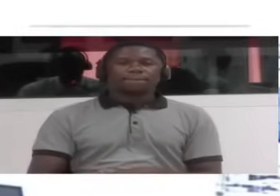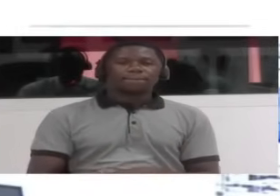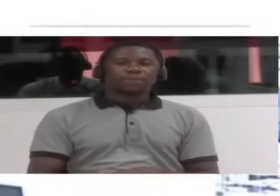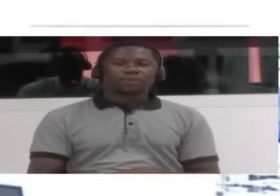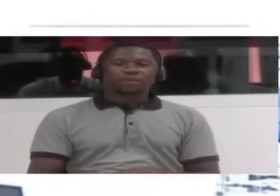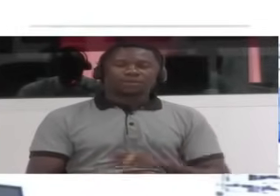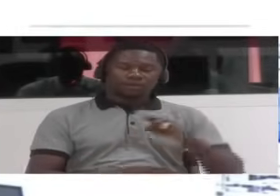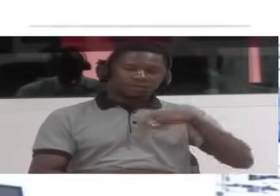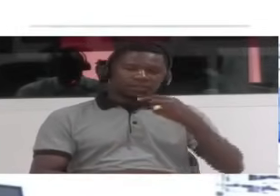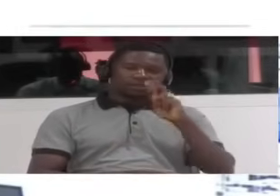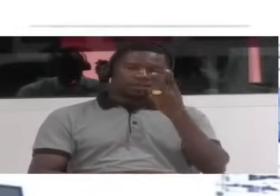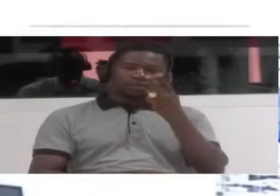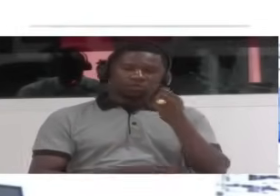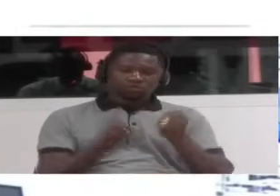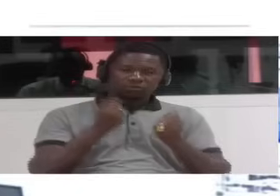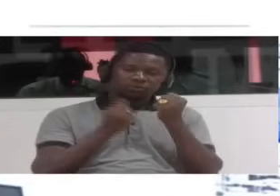And the second vehicle?